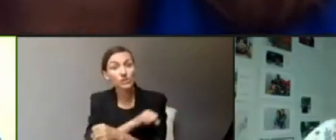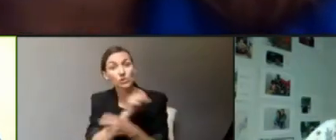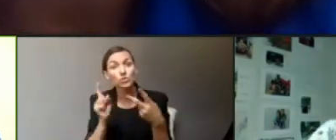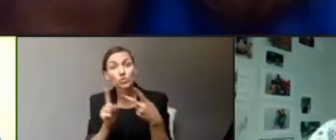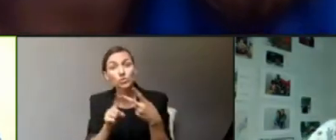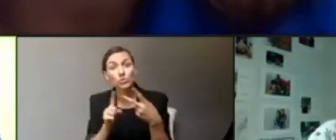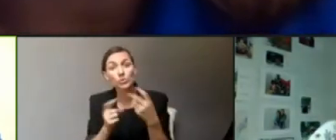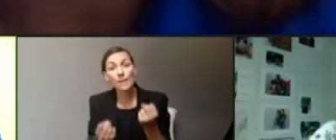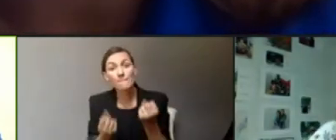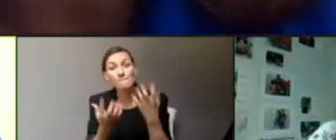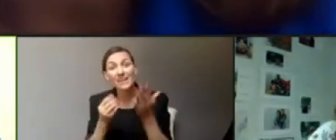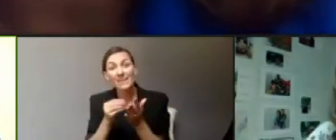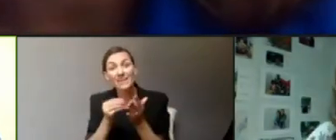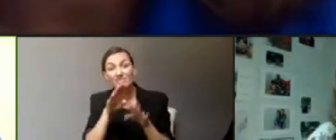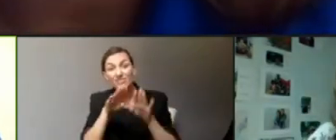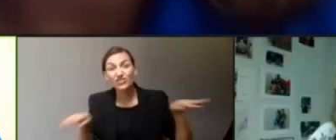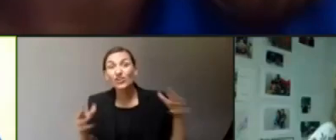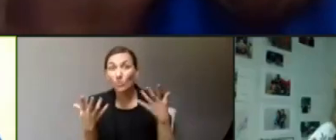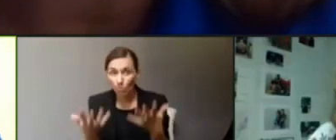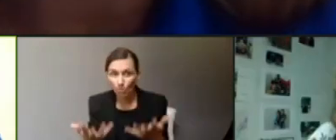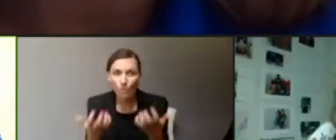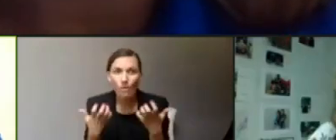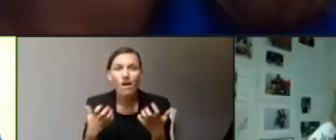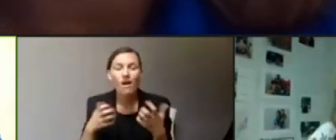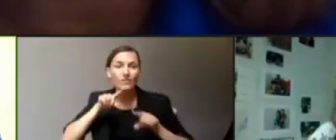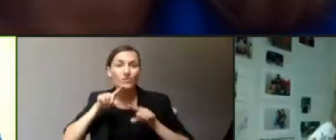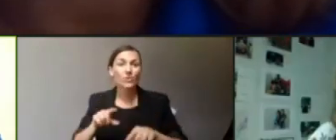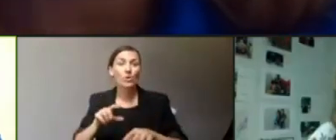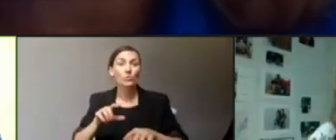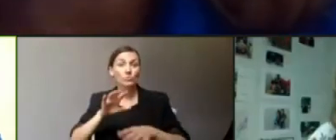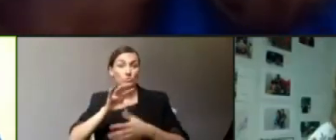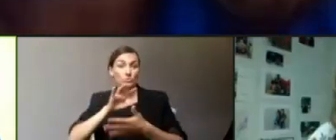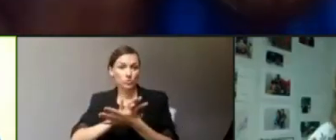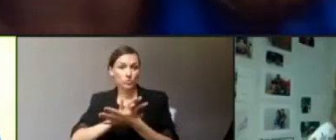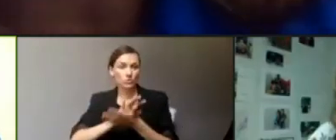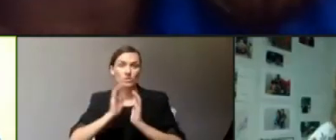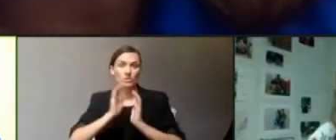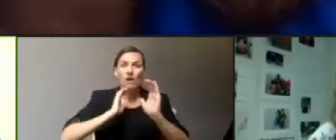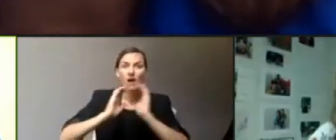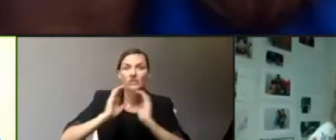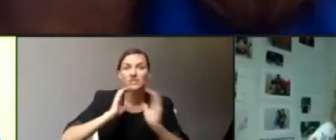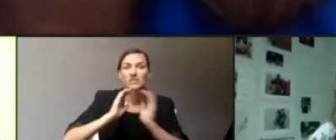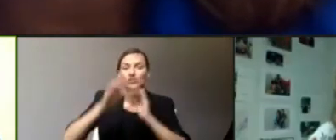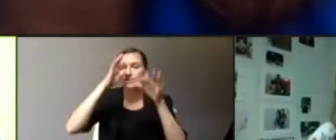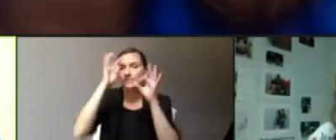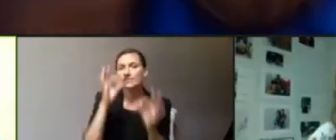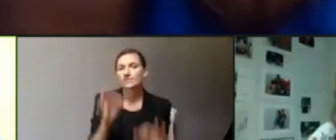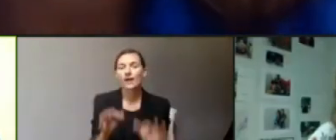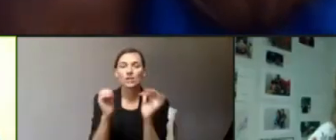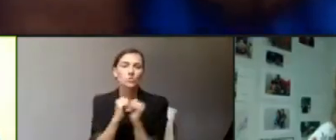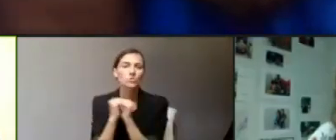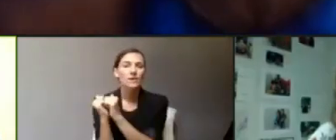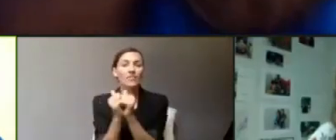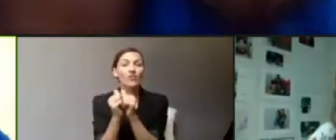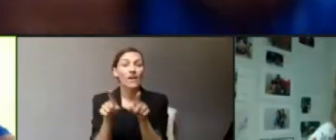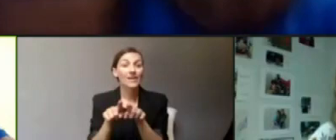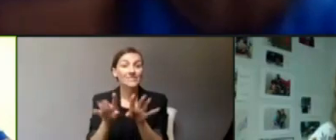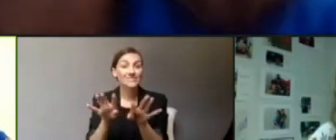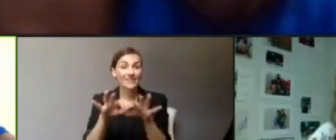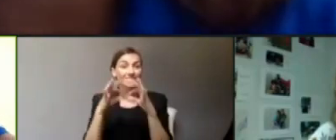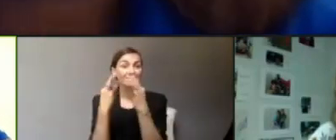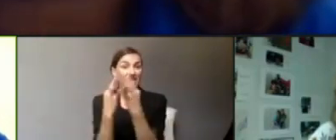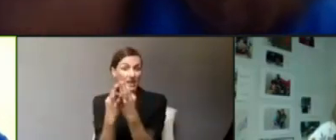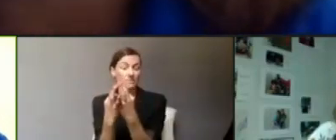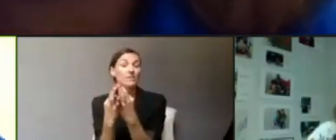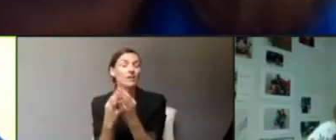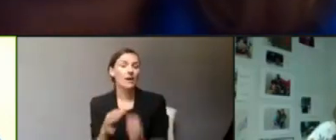to school. So they had conversations and made that decision together as a family. As mom was saying, then she had to say, you know, that means you have to wear